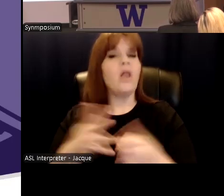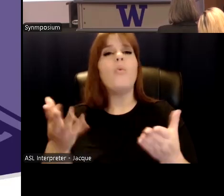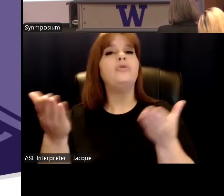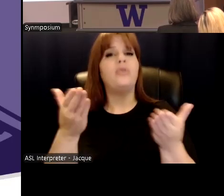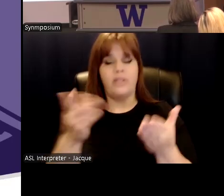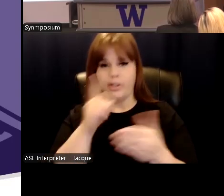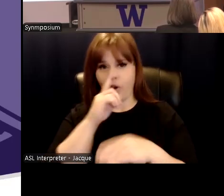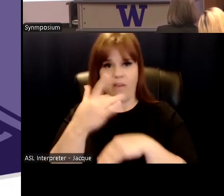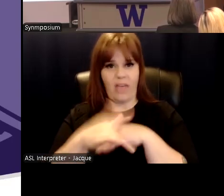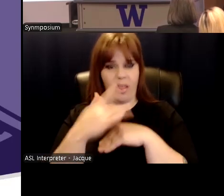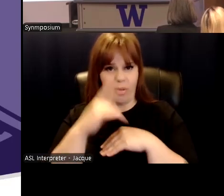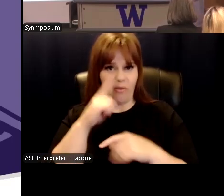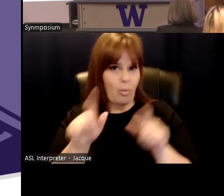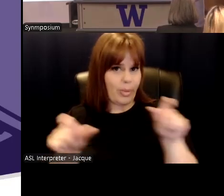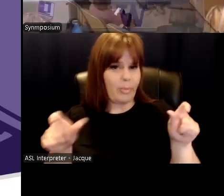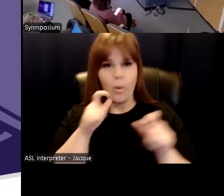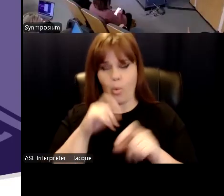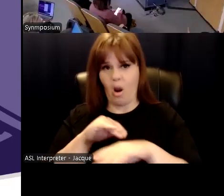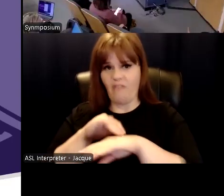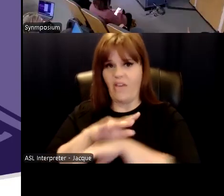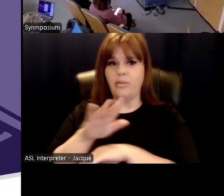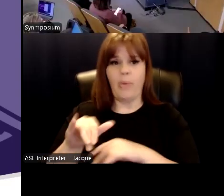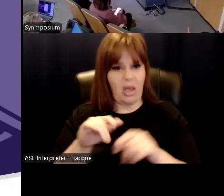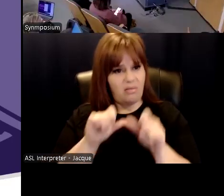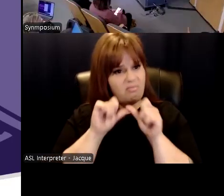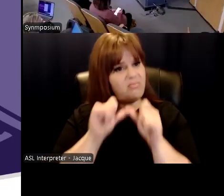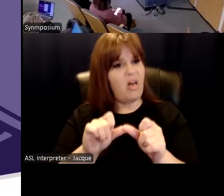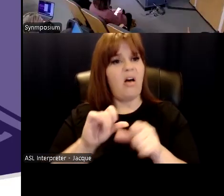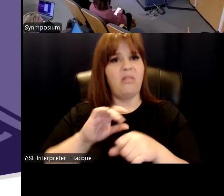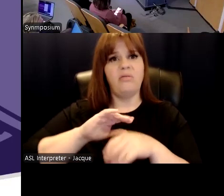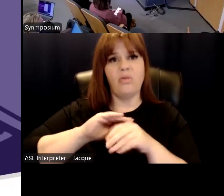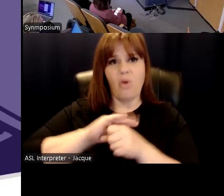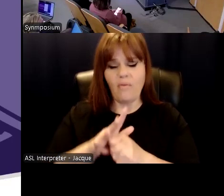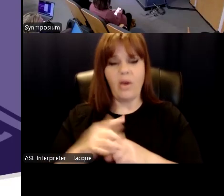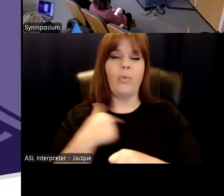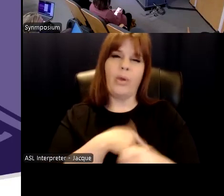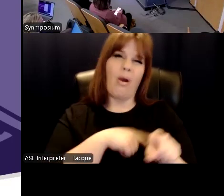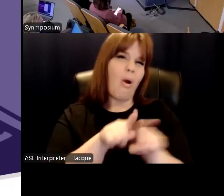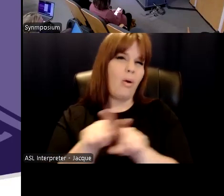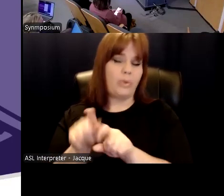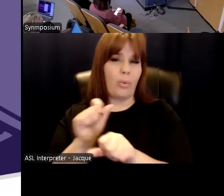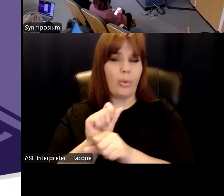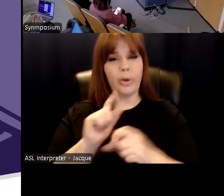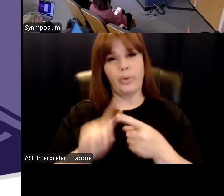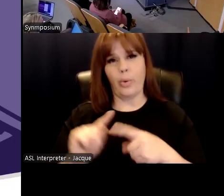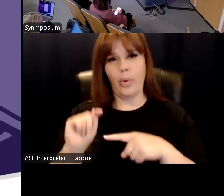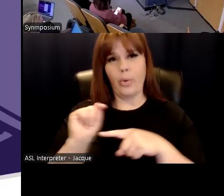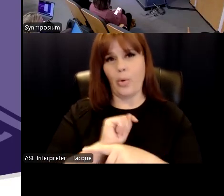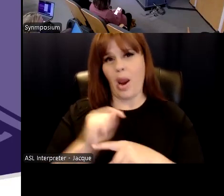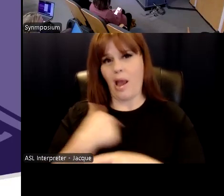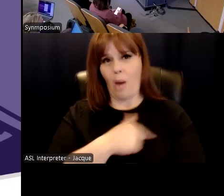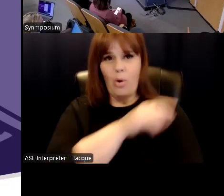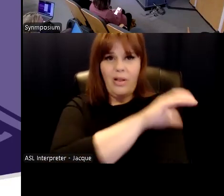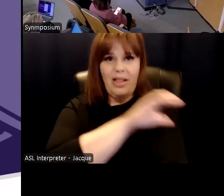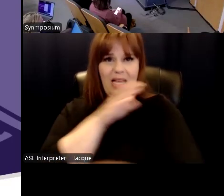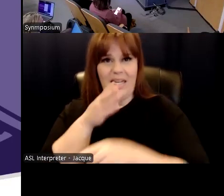are available for people who are affected by long COVID. And then we are also working to train our clinicians